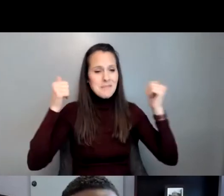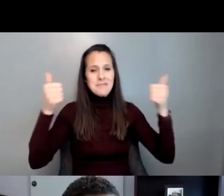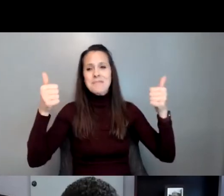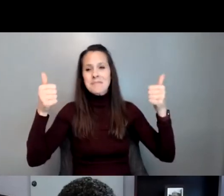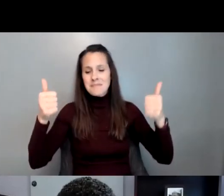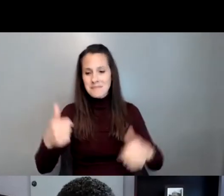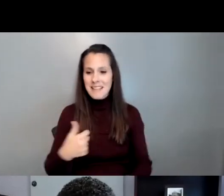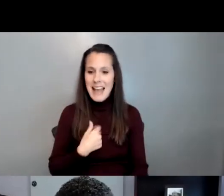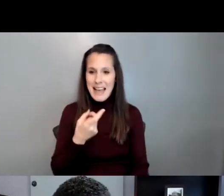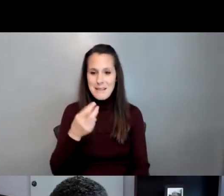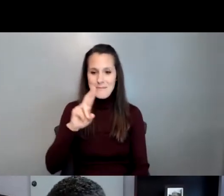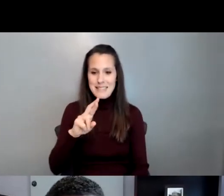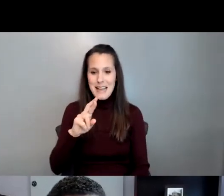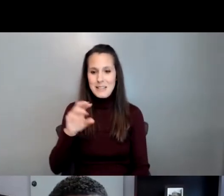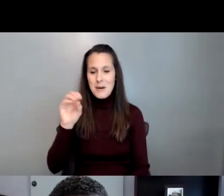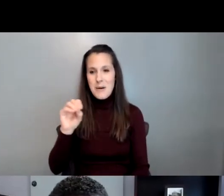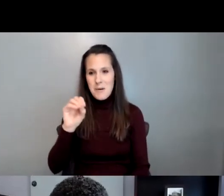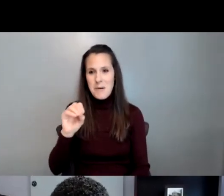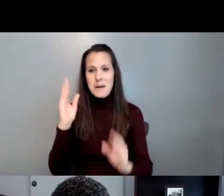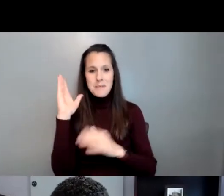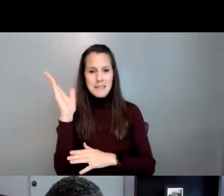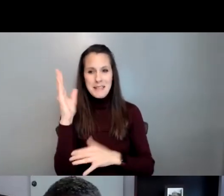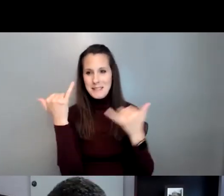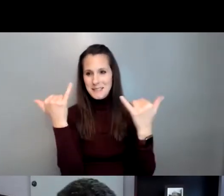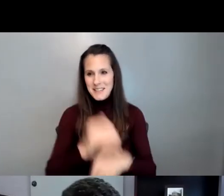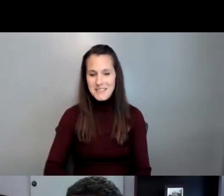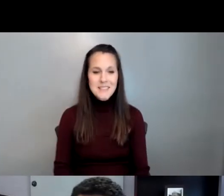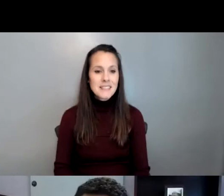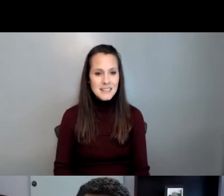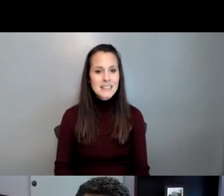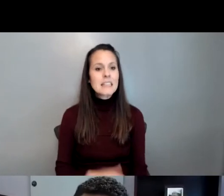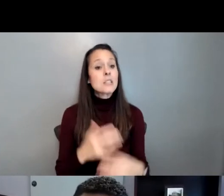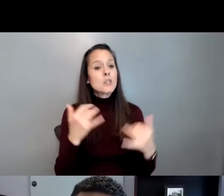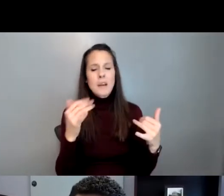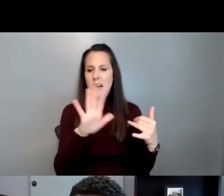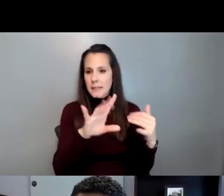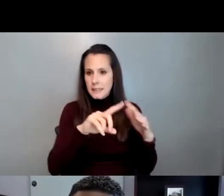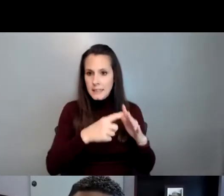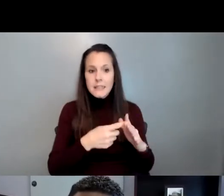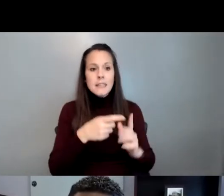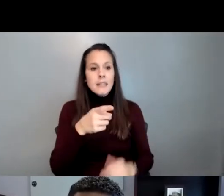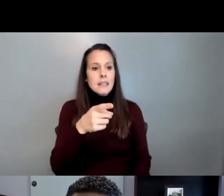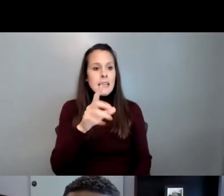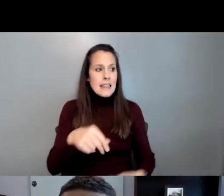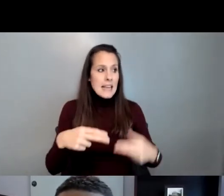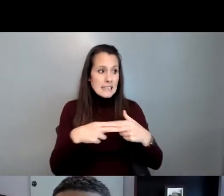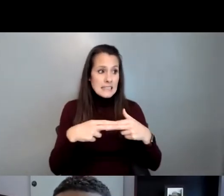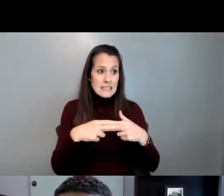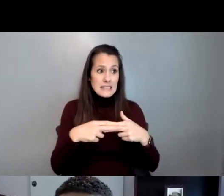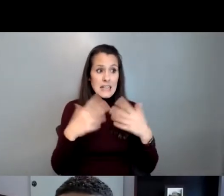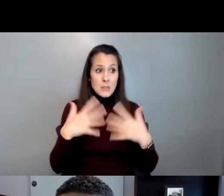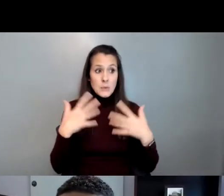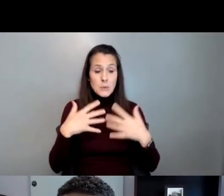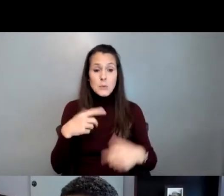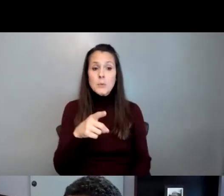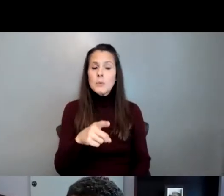am Dr. Fermi Okomlami presenting to you today. So we pick up back here, and I show this slide. This slide shows what I used to